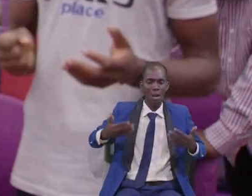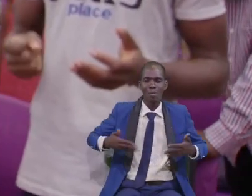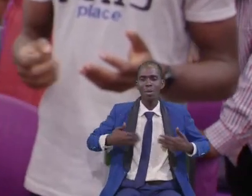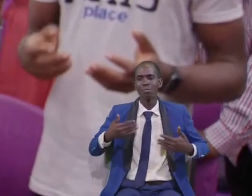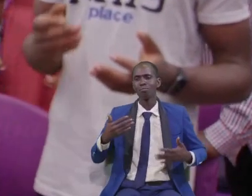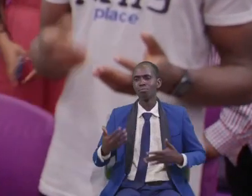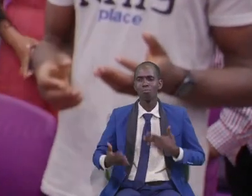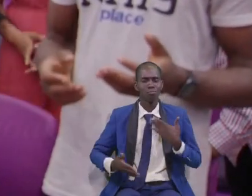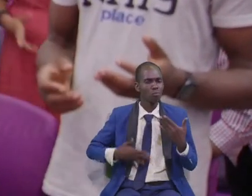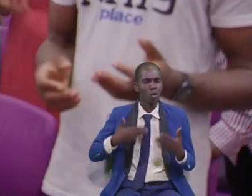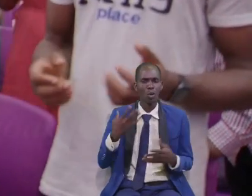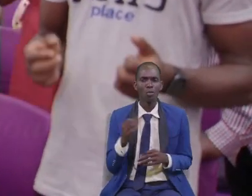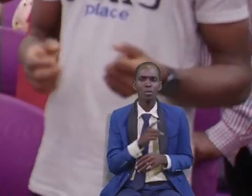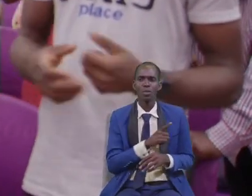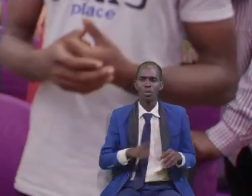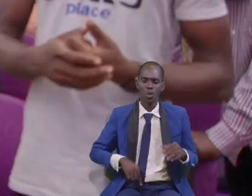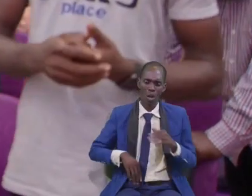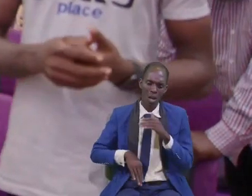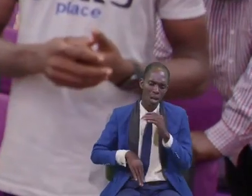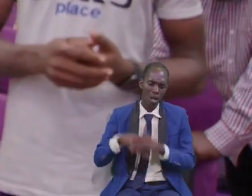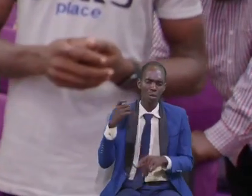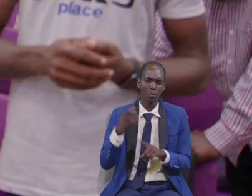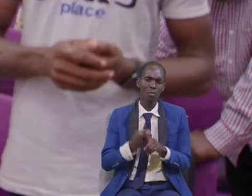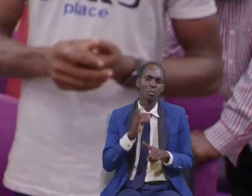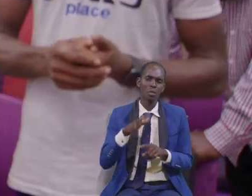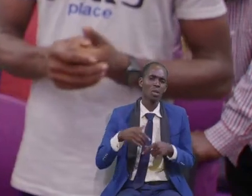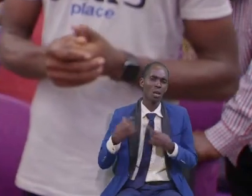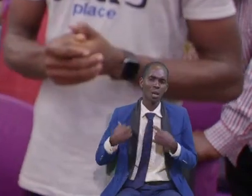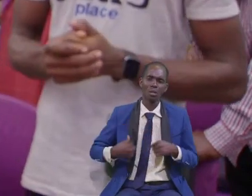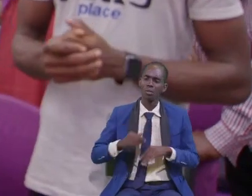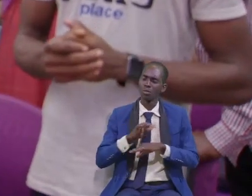gladness of the Lord away from your heart.